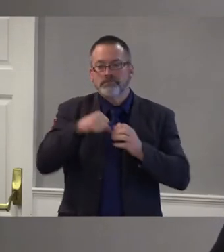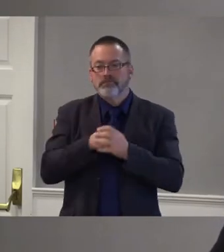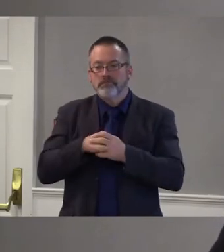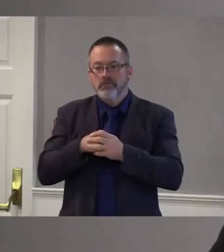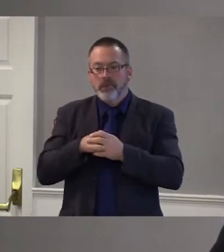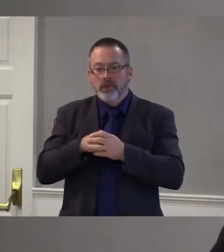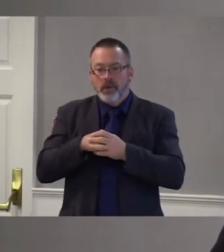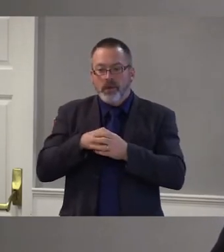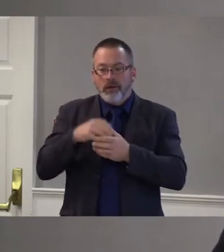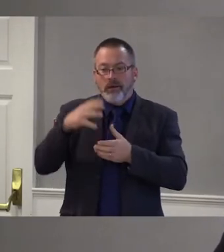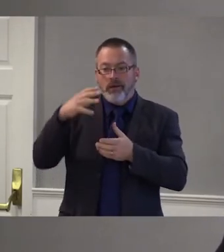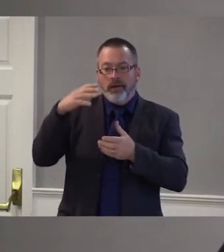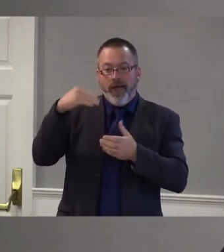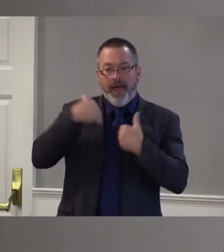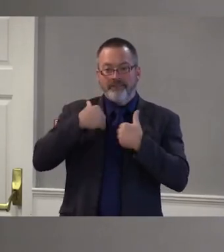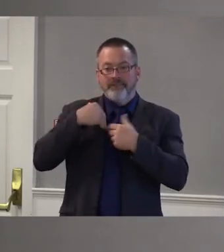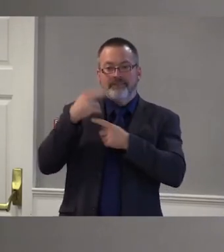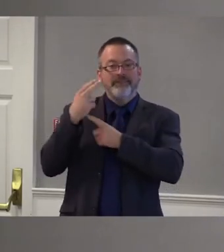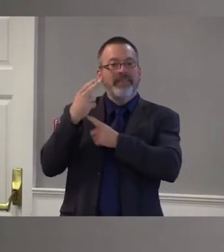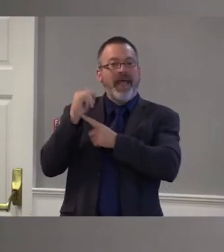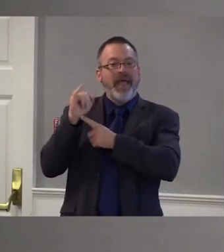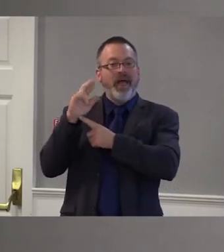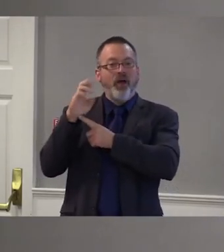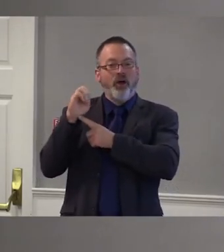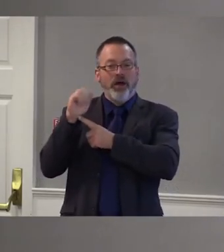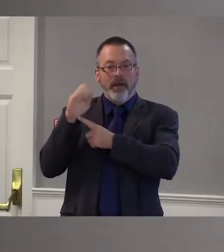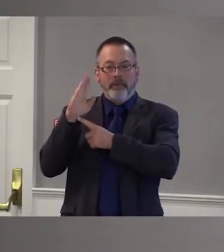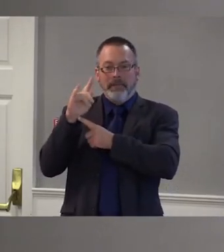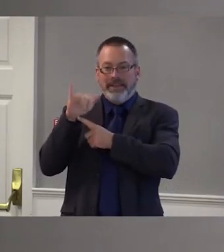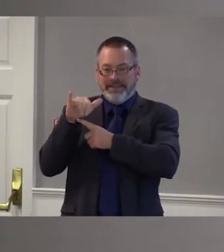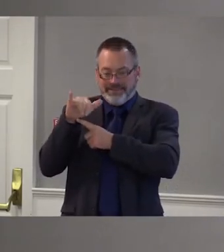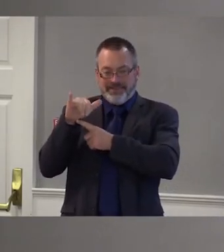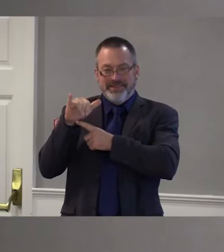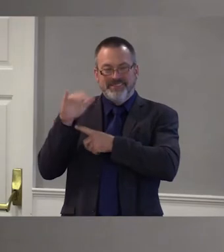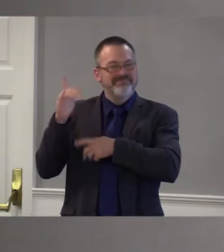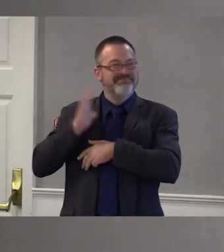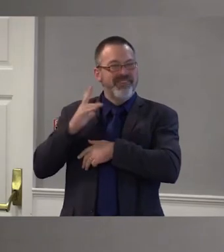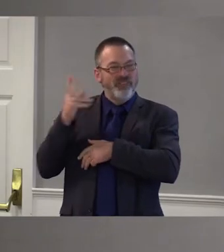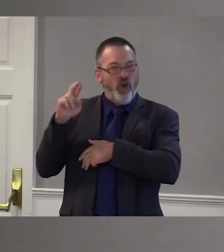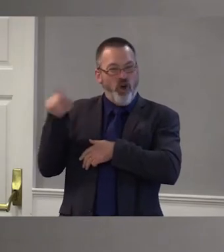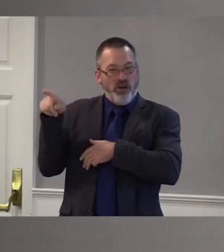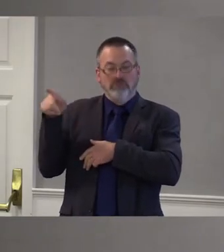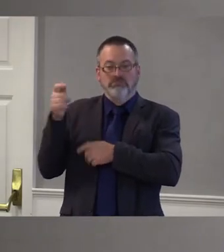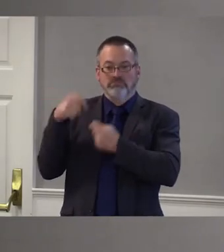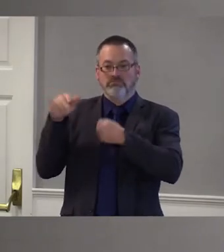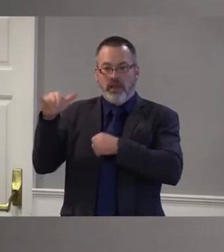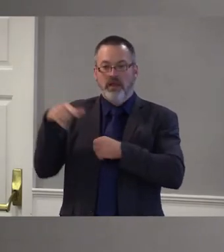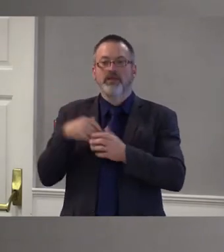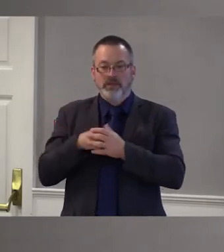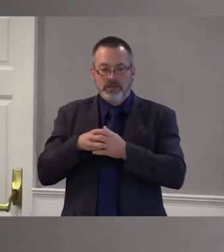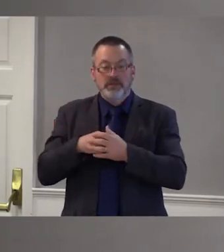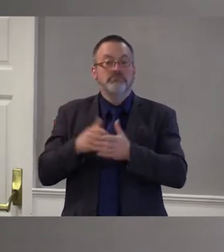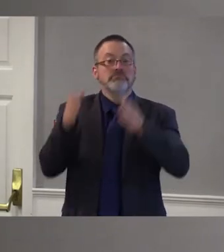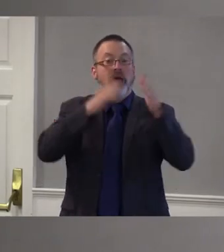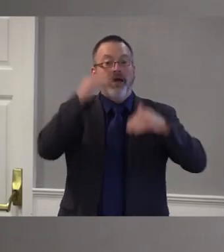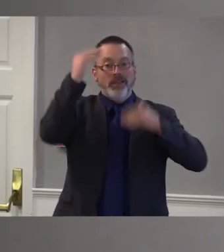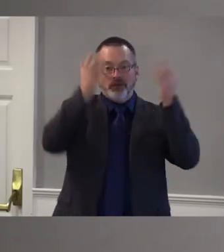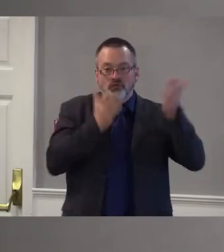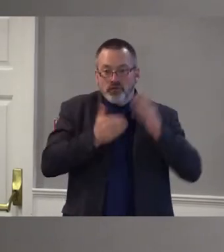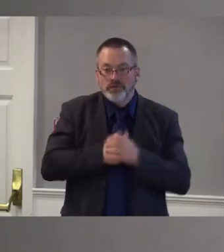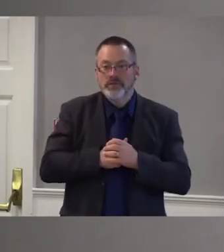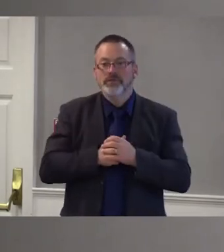Vermont, the Divisions for the Blind and Visually Impaired, Developmental Services, Adult Services, and Licensing and